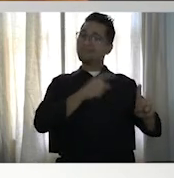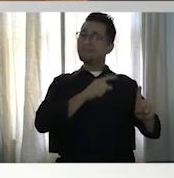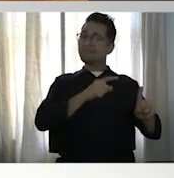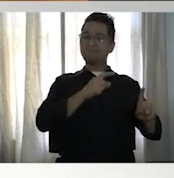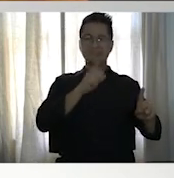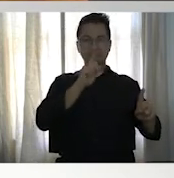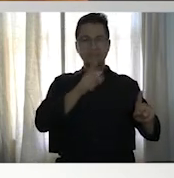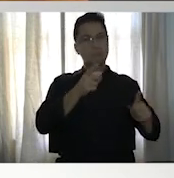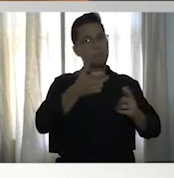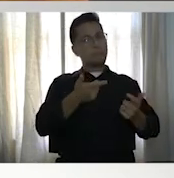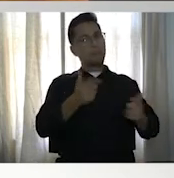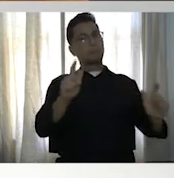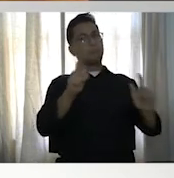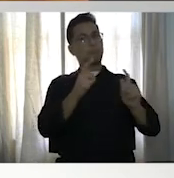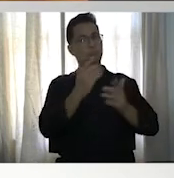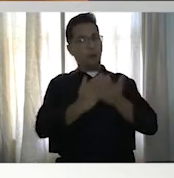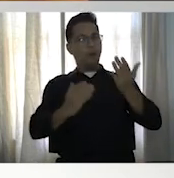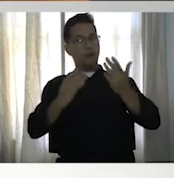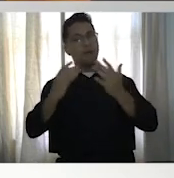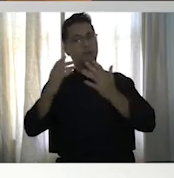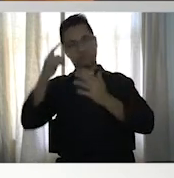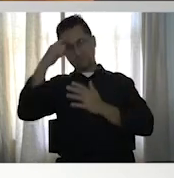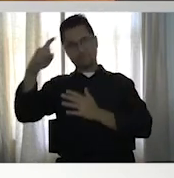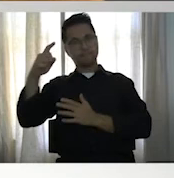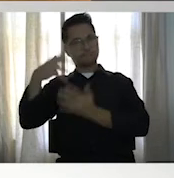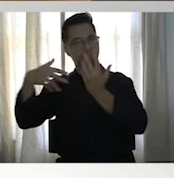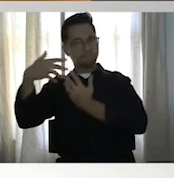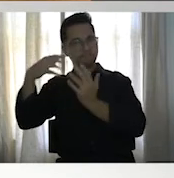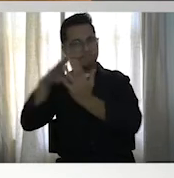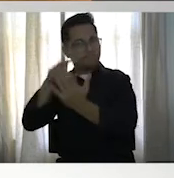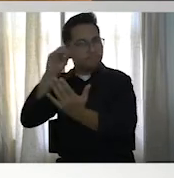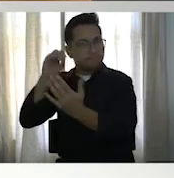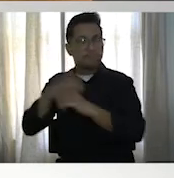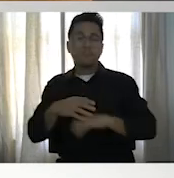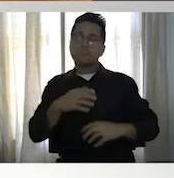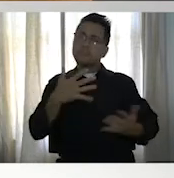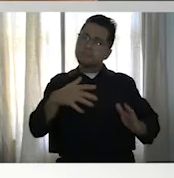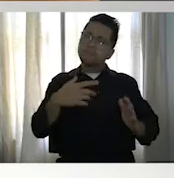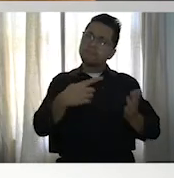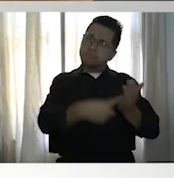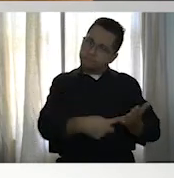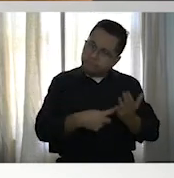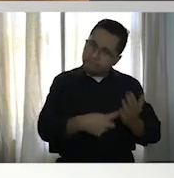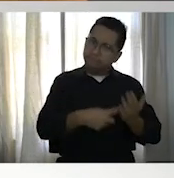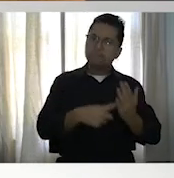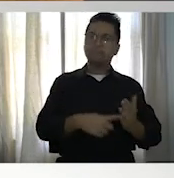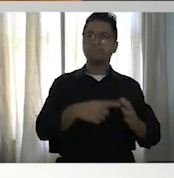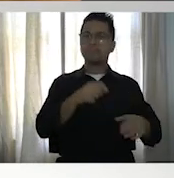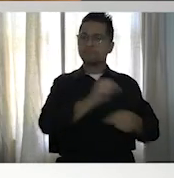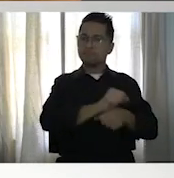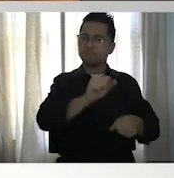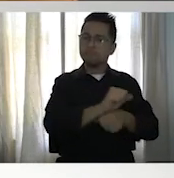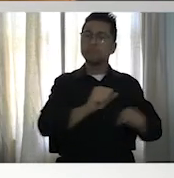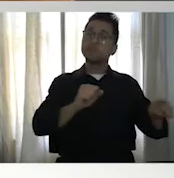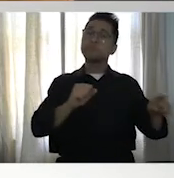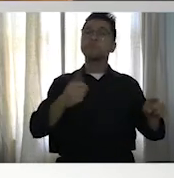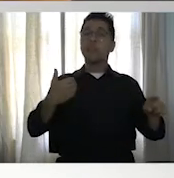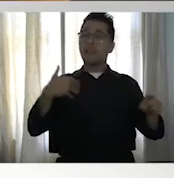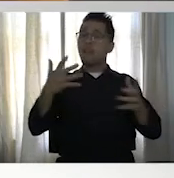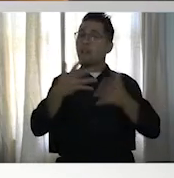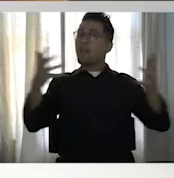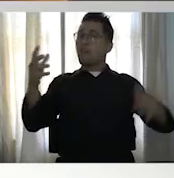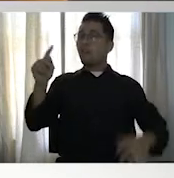of social learning. And we spend a lot of time on it. We have a lot of tools that we